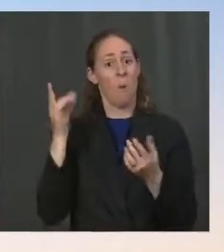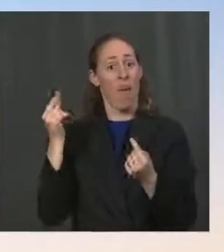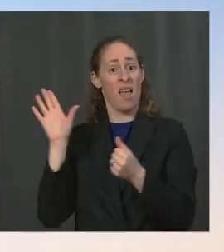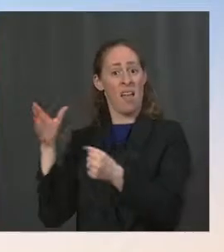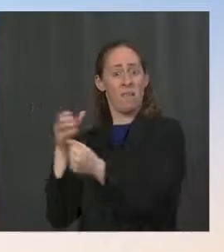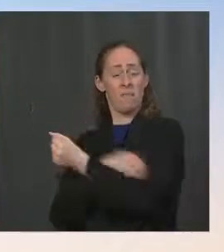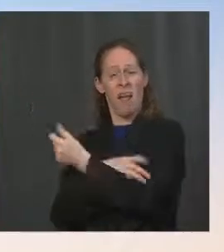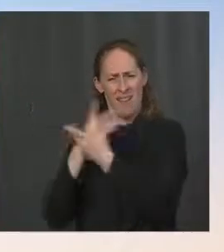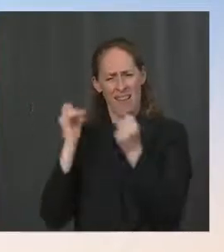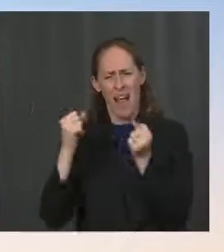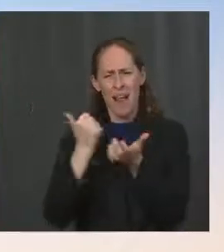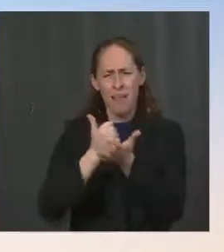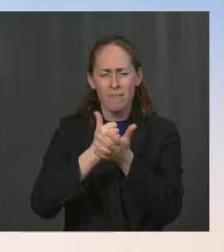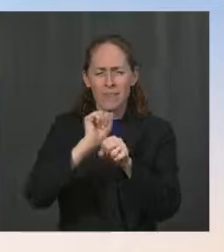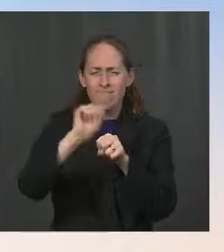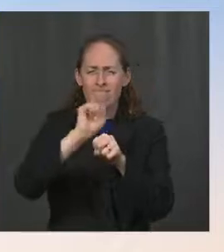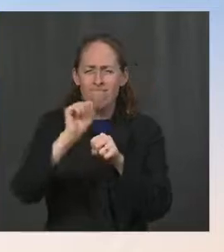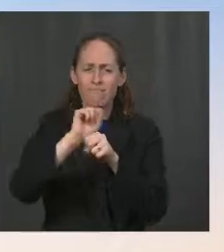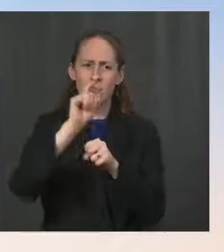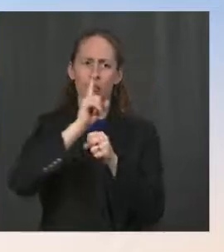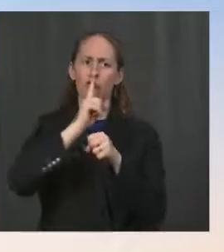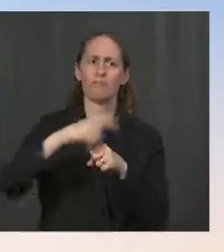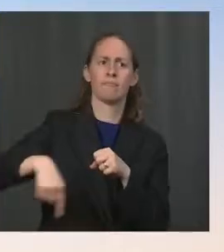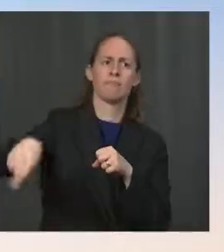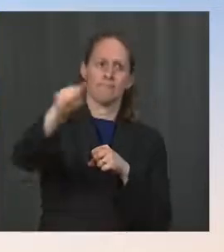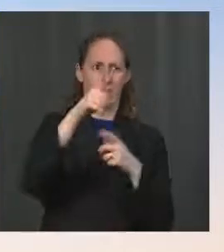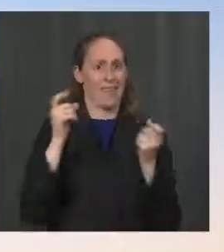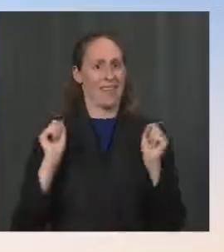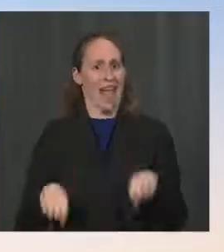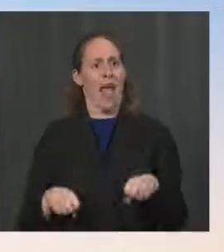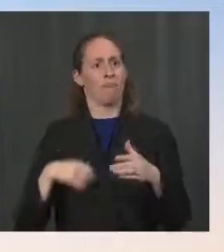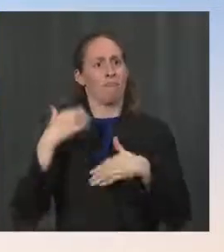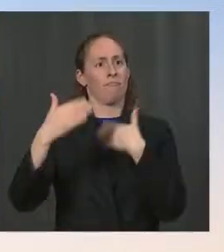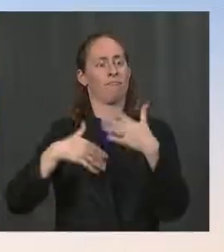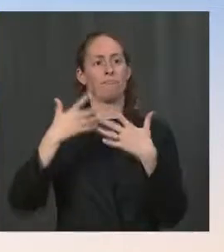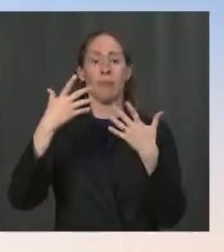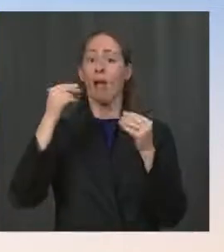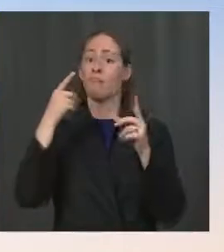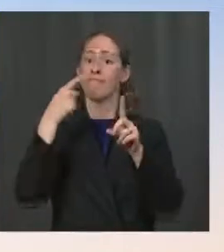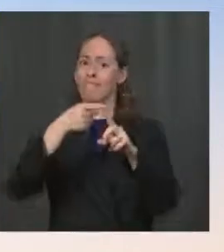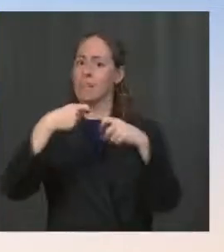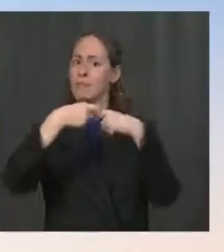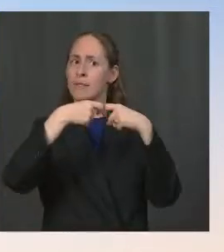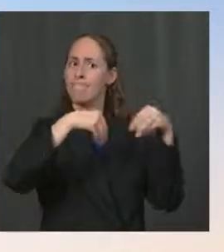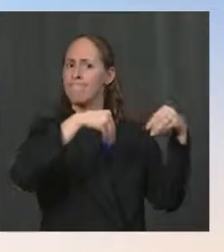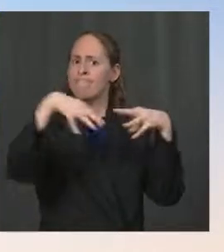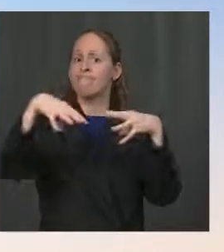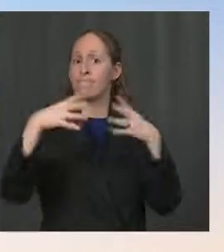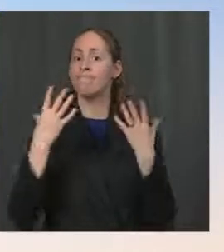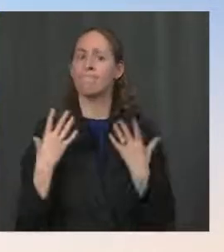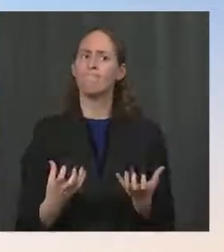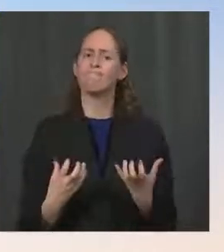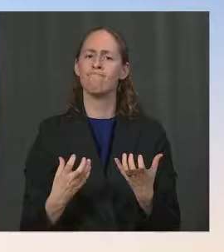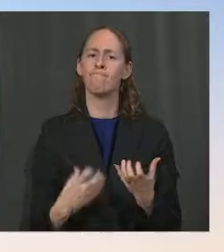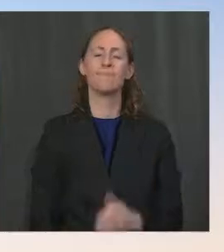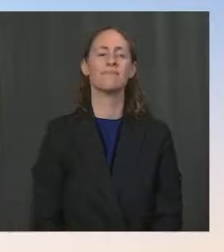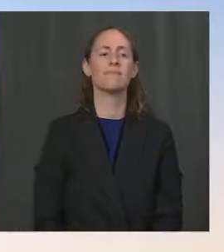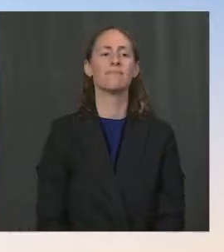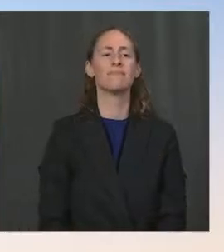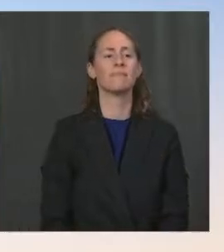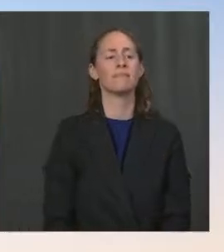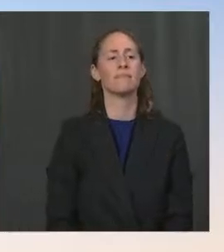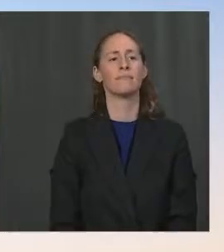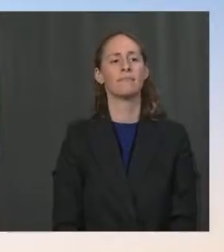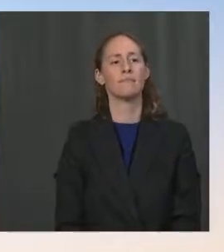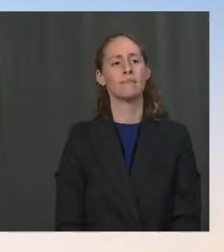have power. I didn't even mean to say it like that. But and so he knows that he has to do multiple things as president